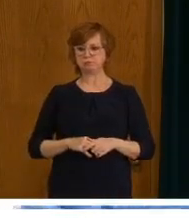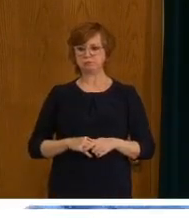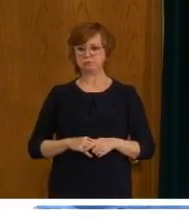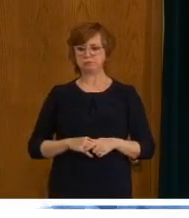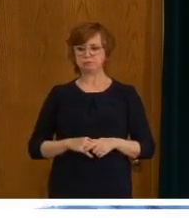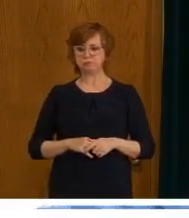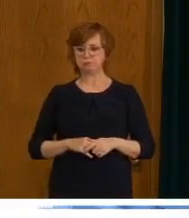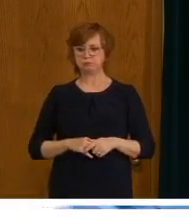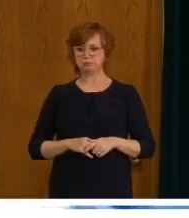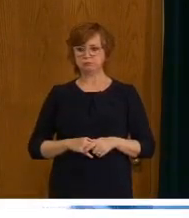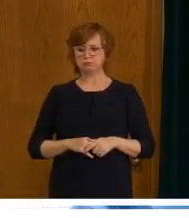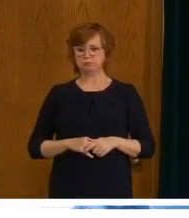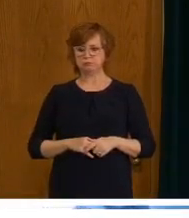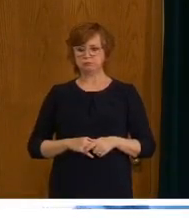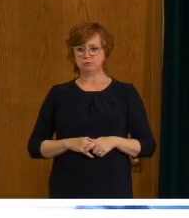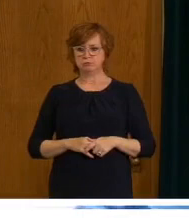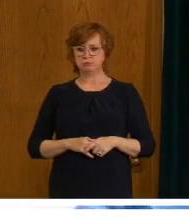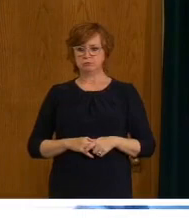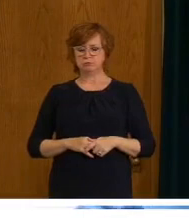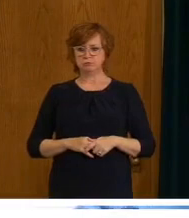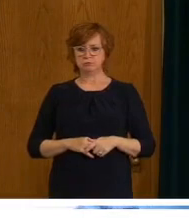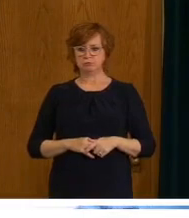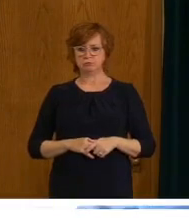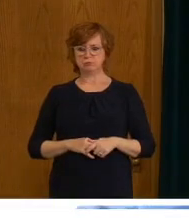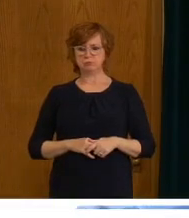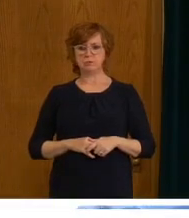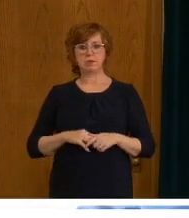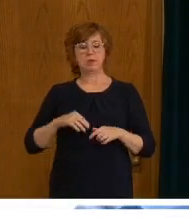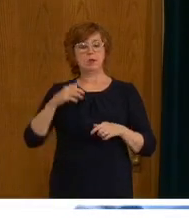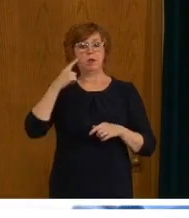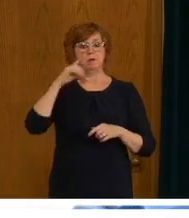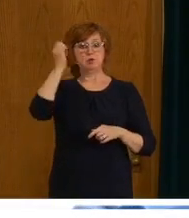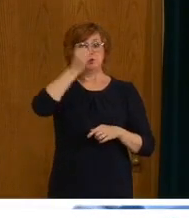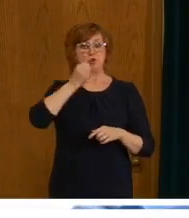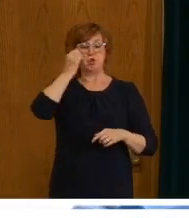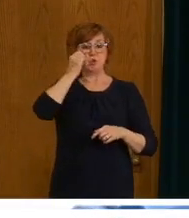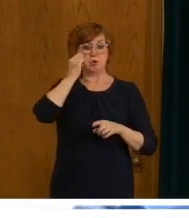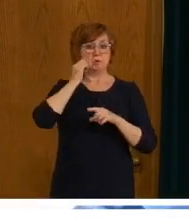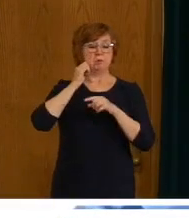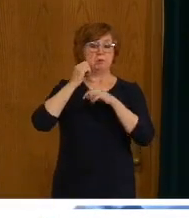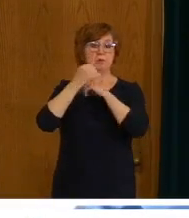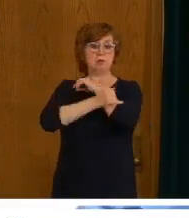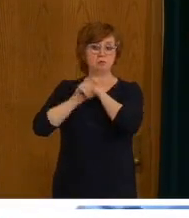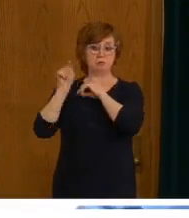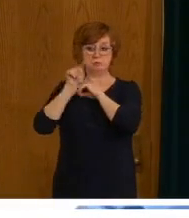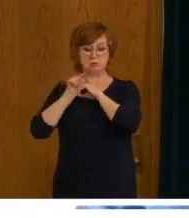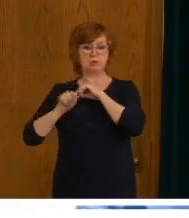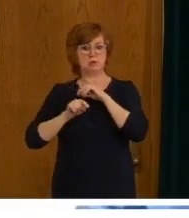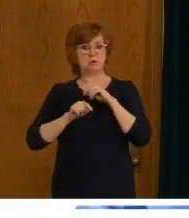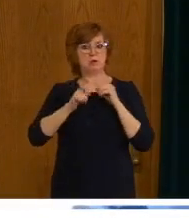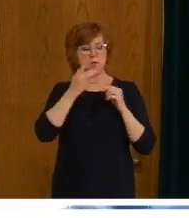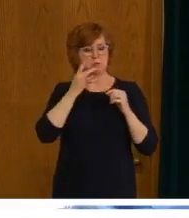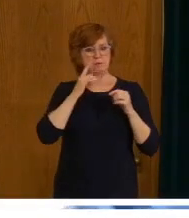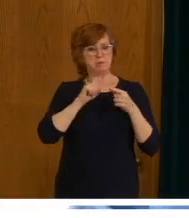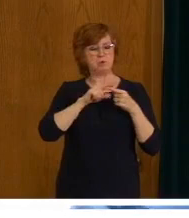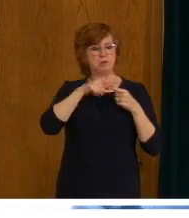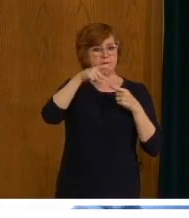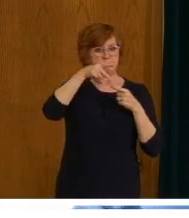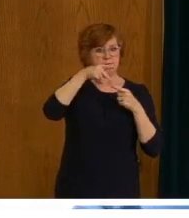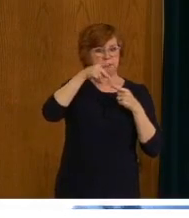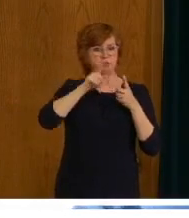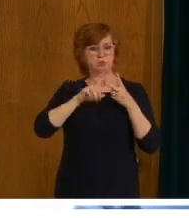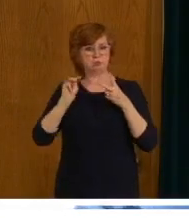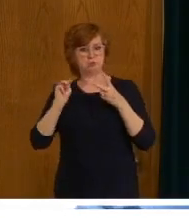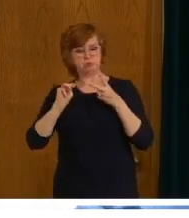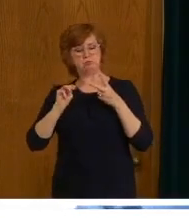who choose to receive Pfizer or Moderna as a second dose, again, the data currently showing that there may be